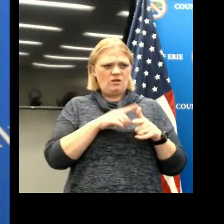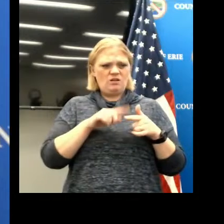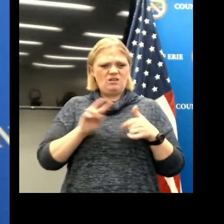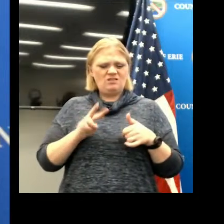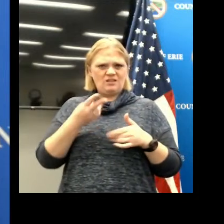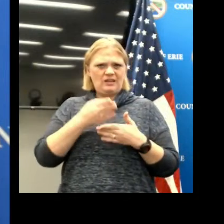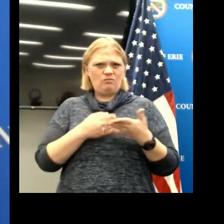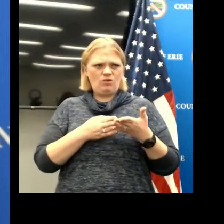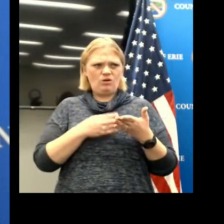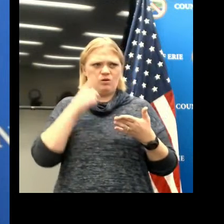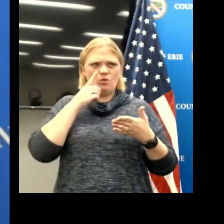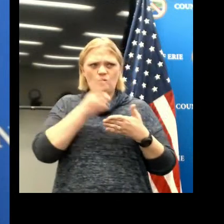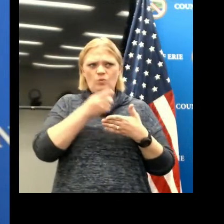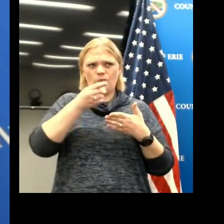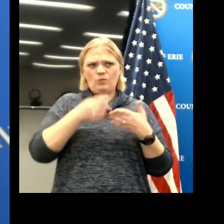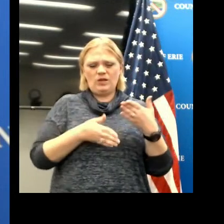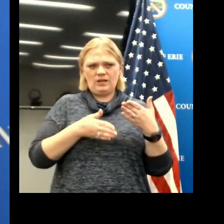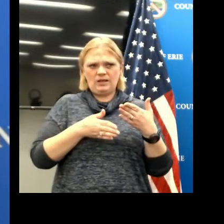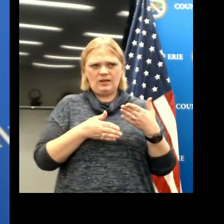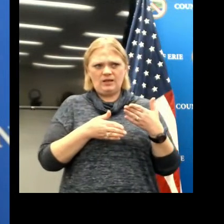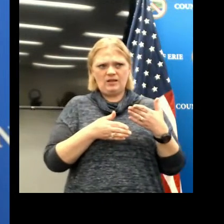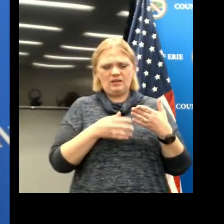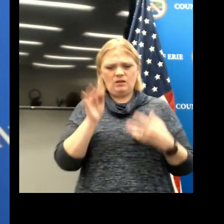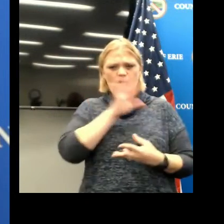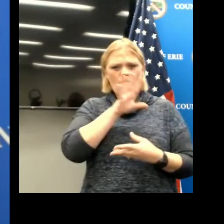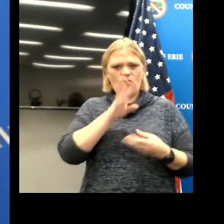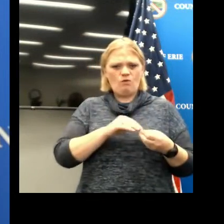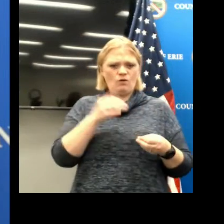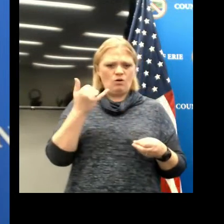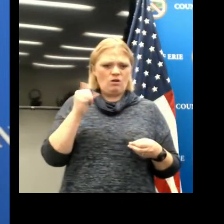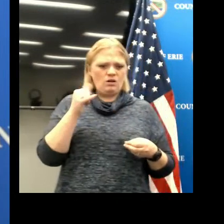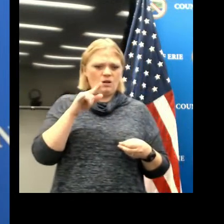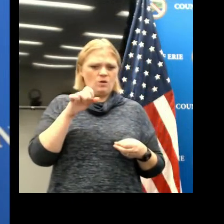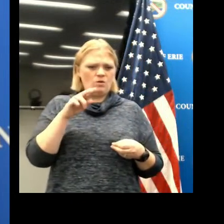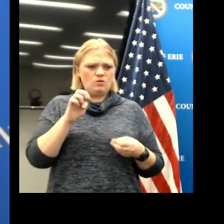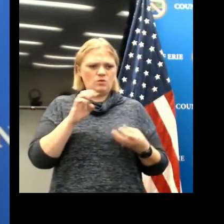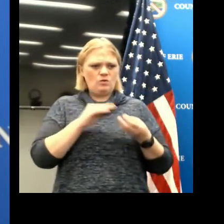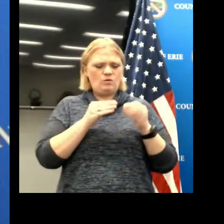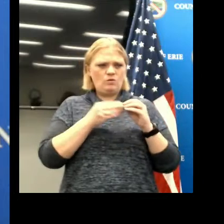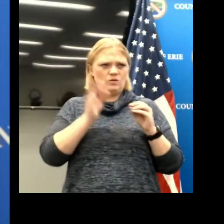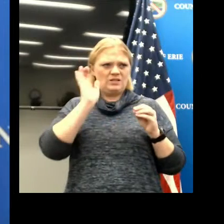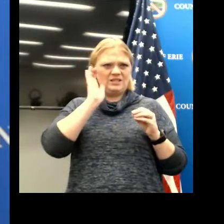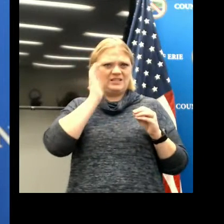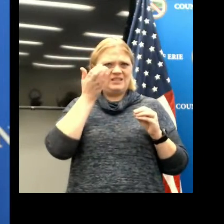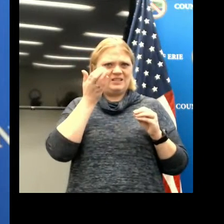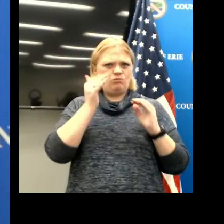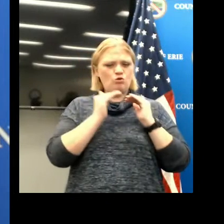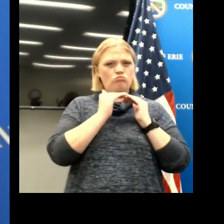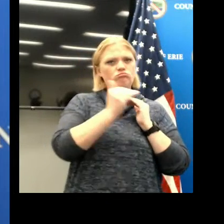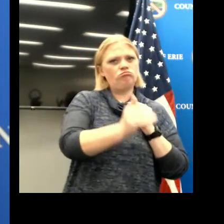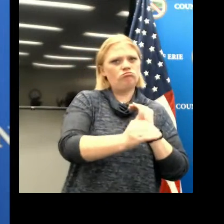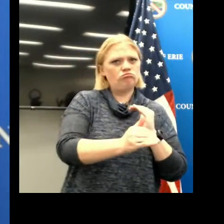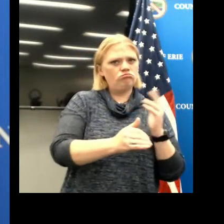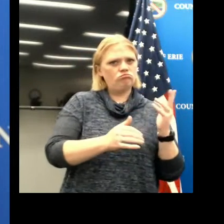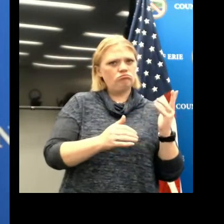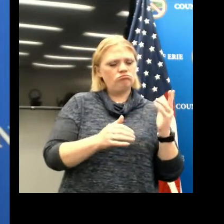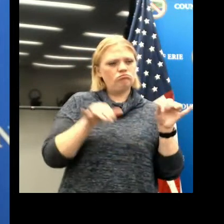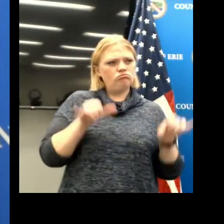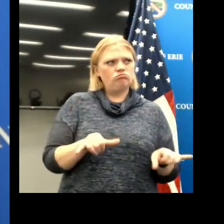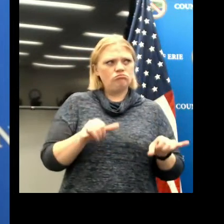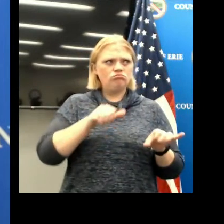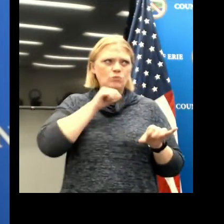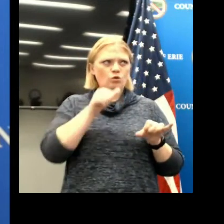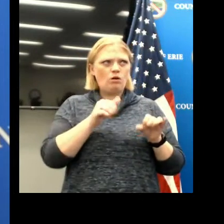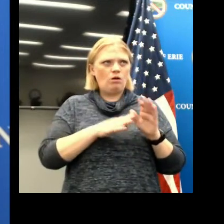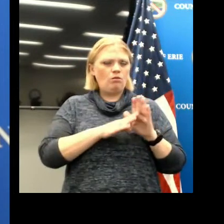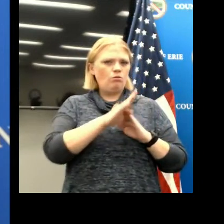is, over the weekend, the overall yellow zone numbers seemed to stabilize, or at least not keep going